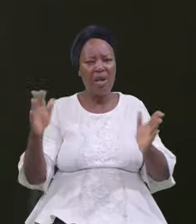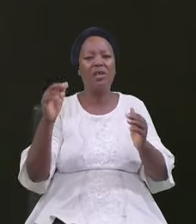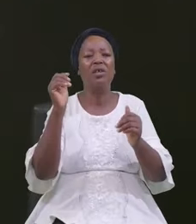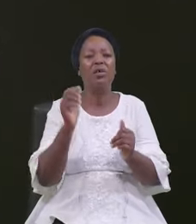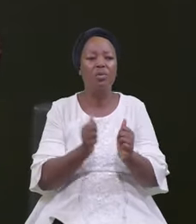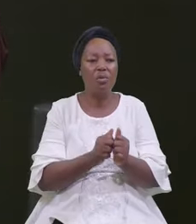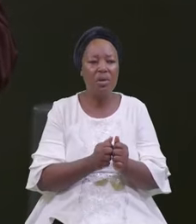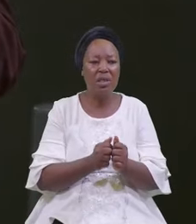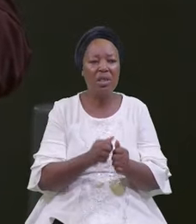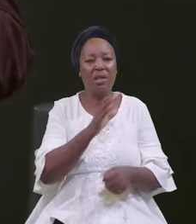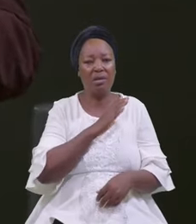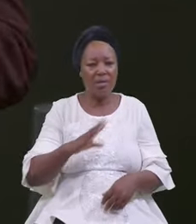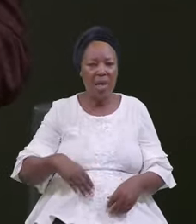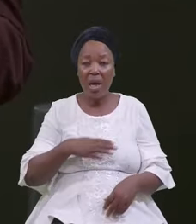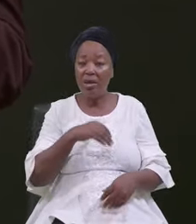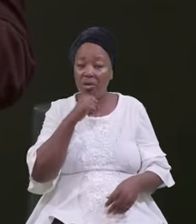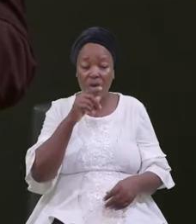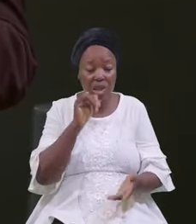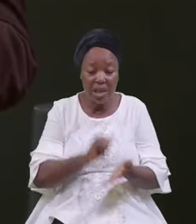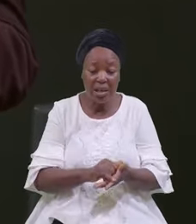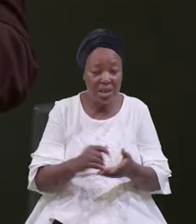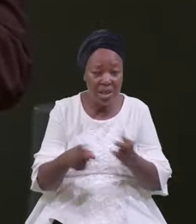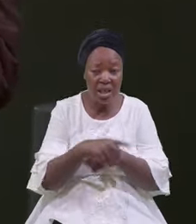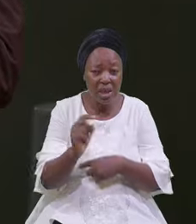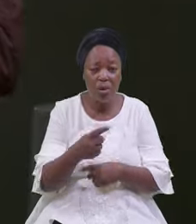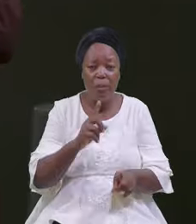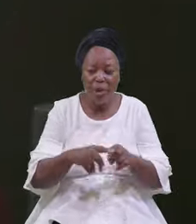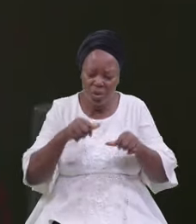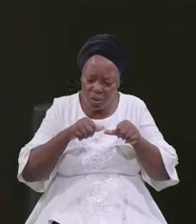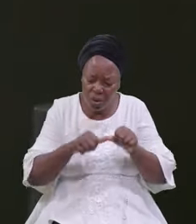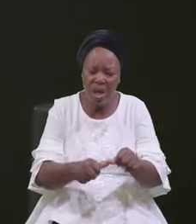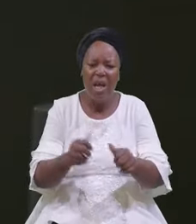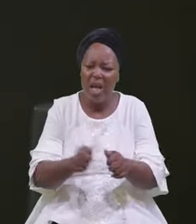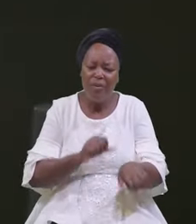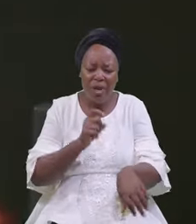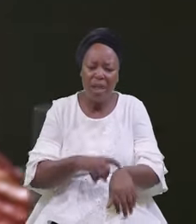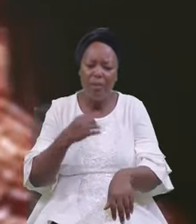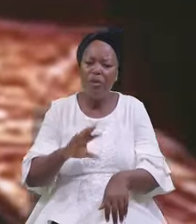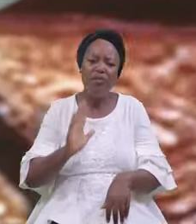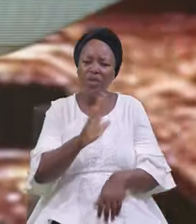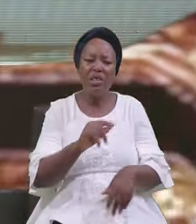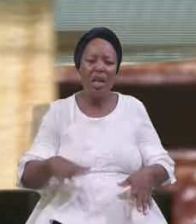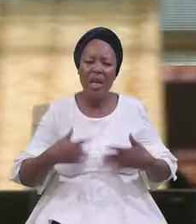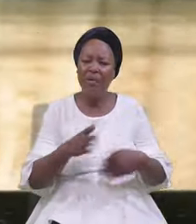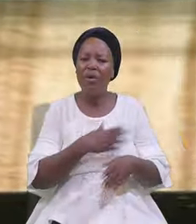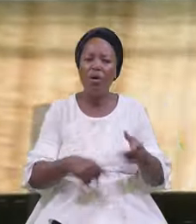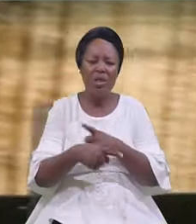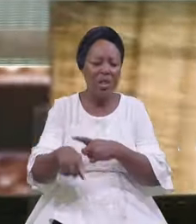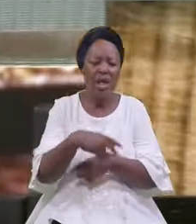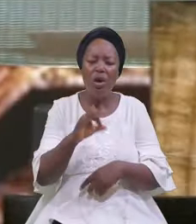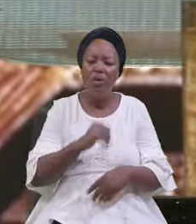that beginning, continually, every moment of his life, continually, all the days of me,